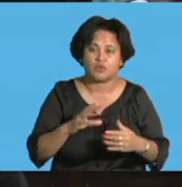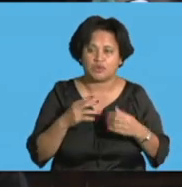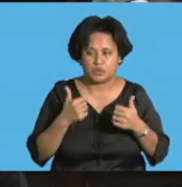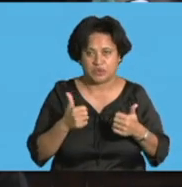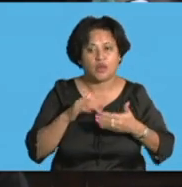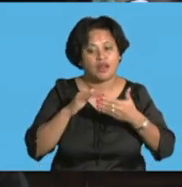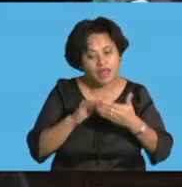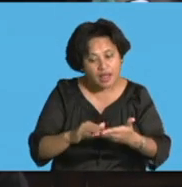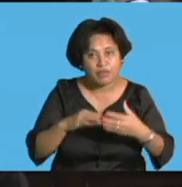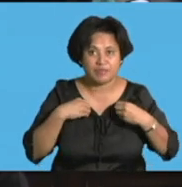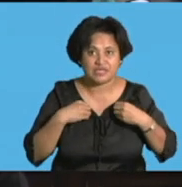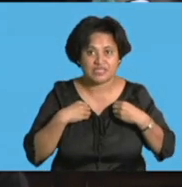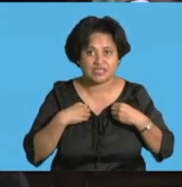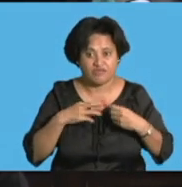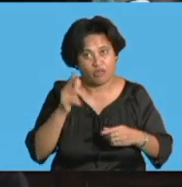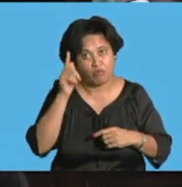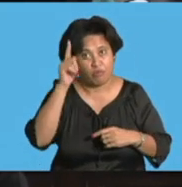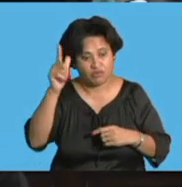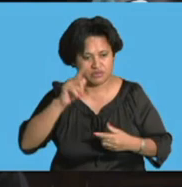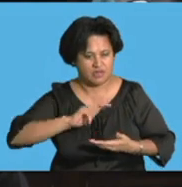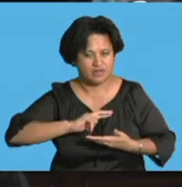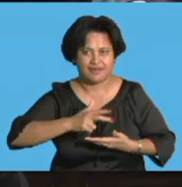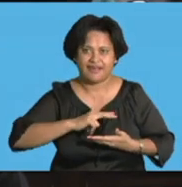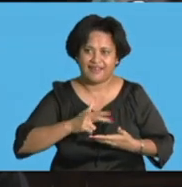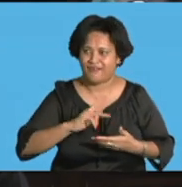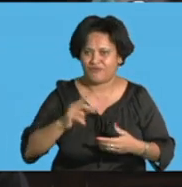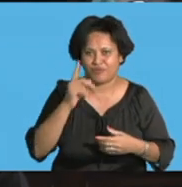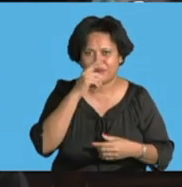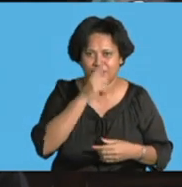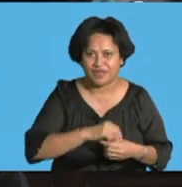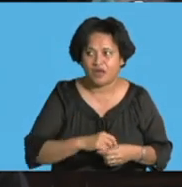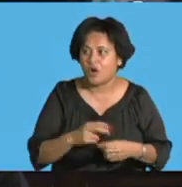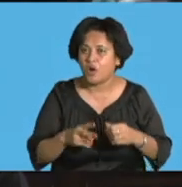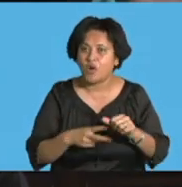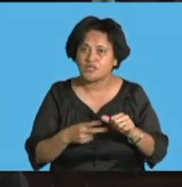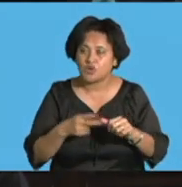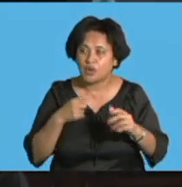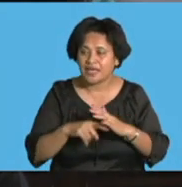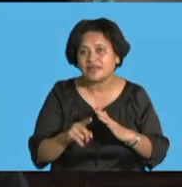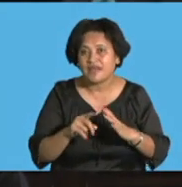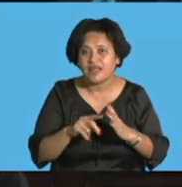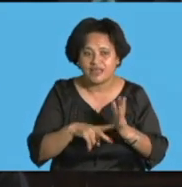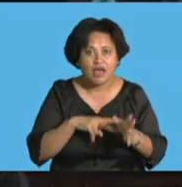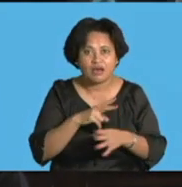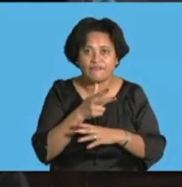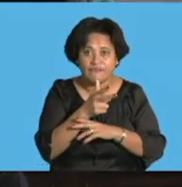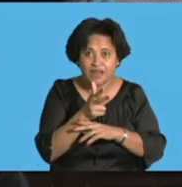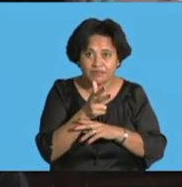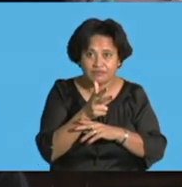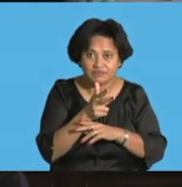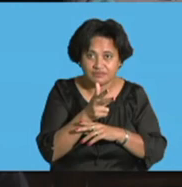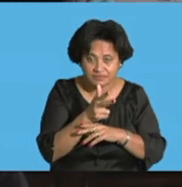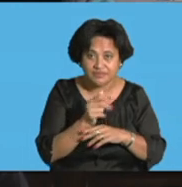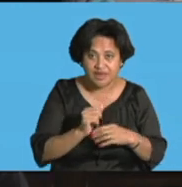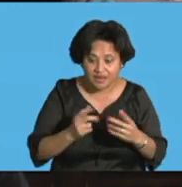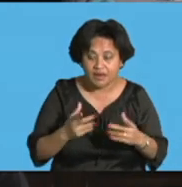generate jobs. The suite of tax incentives for our audiovisual industry will increase investment and film production in